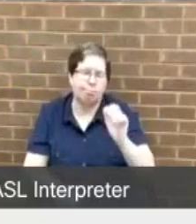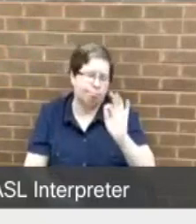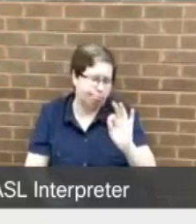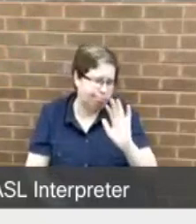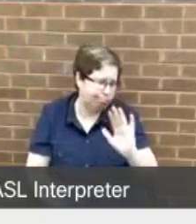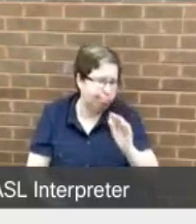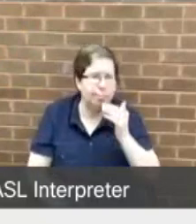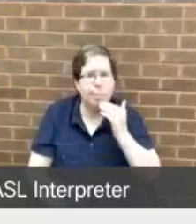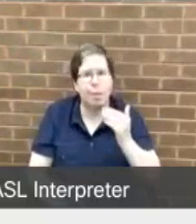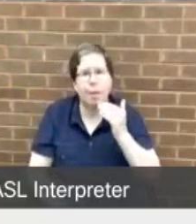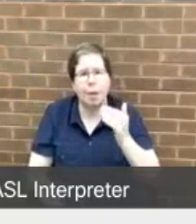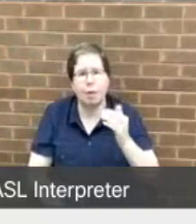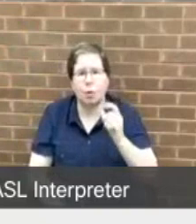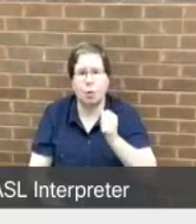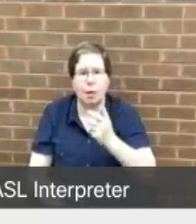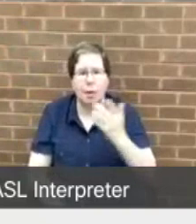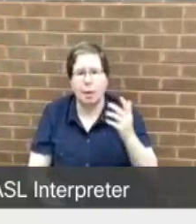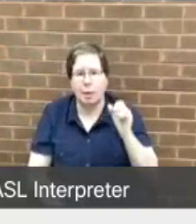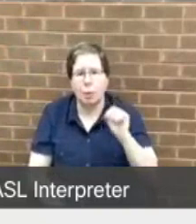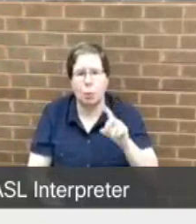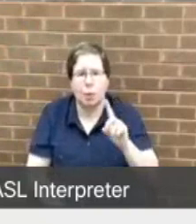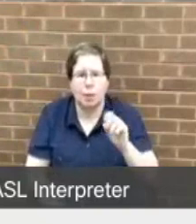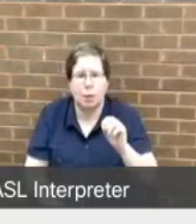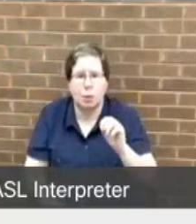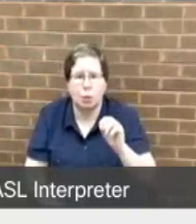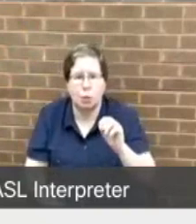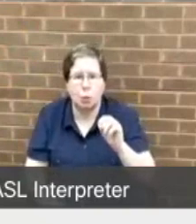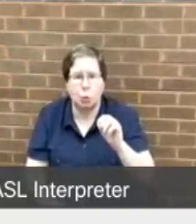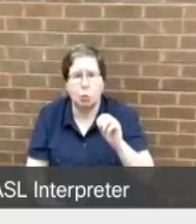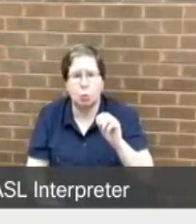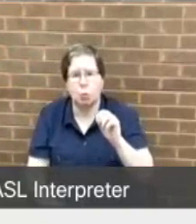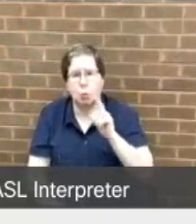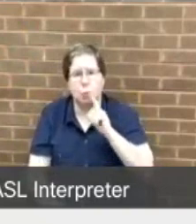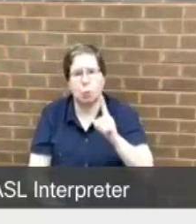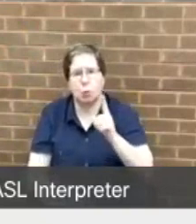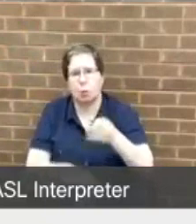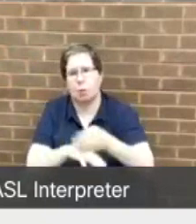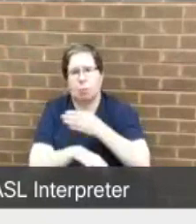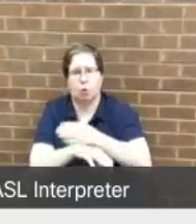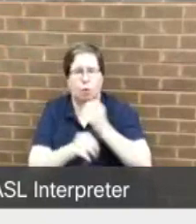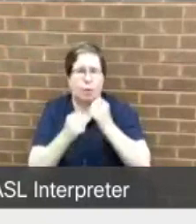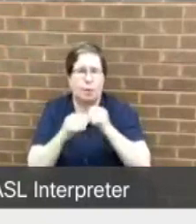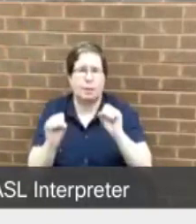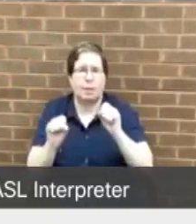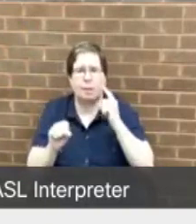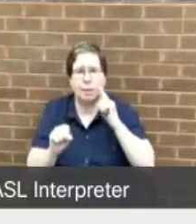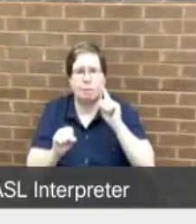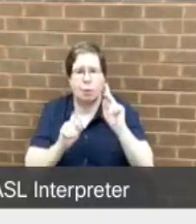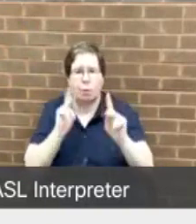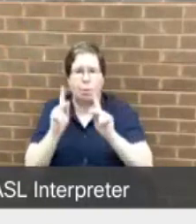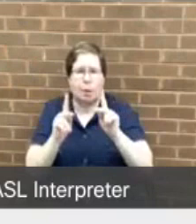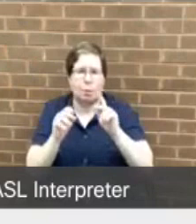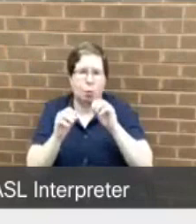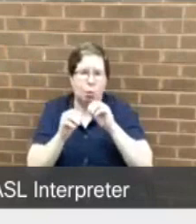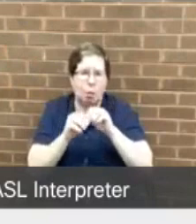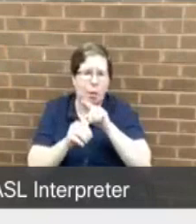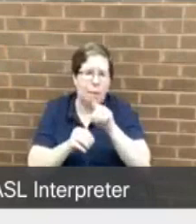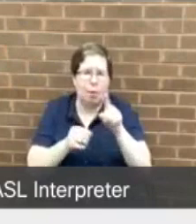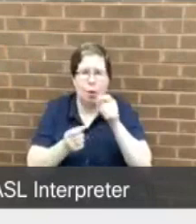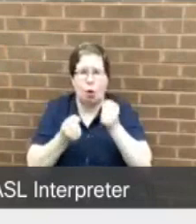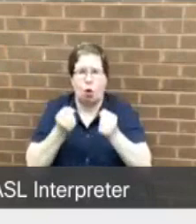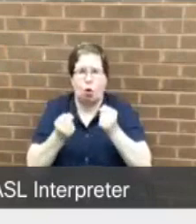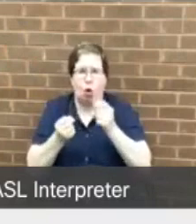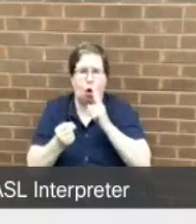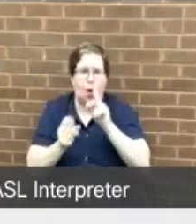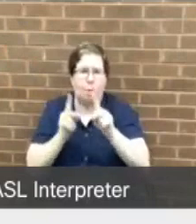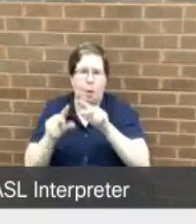great. Anything we can do to increase the safety of that area for both people in the cars and the pedestrians,